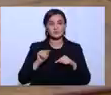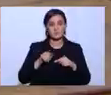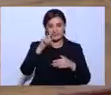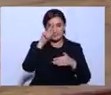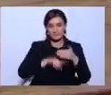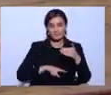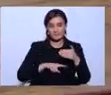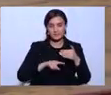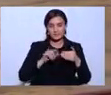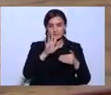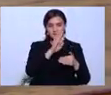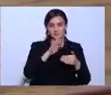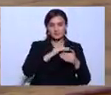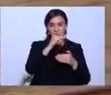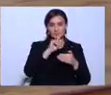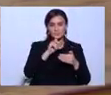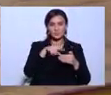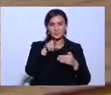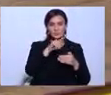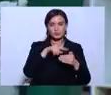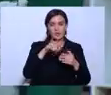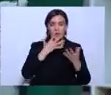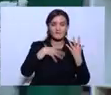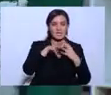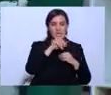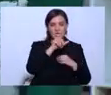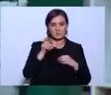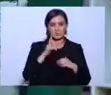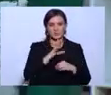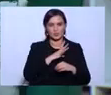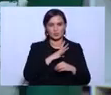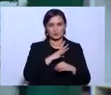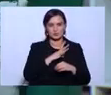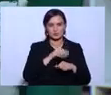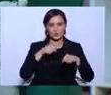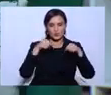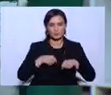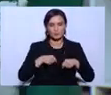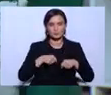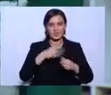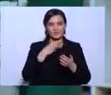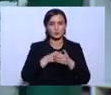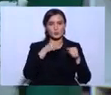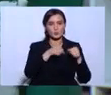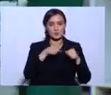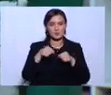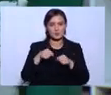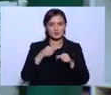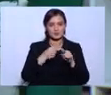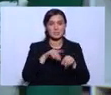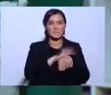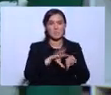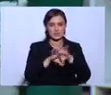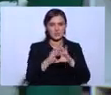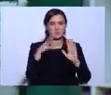The Unionists believed that all people should have a right to civil rights, and